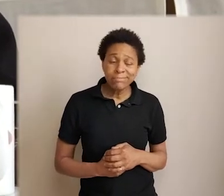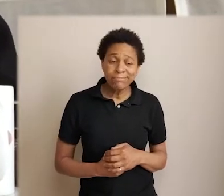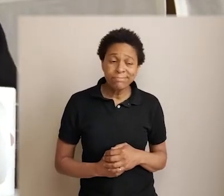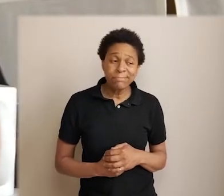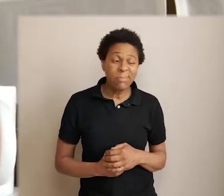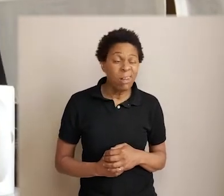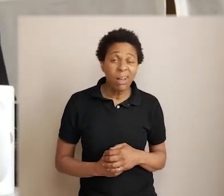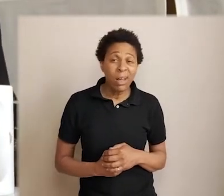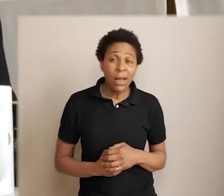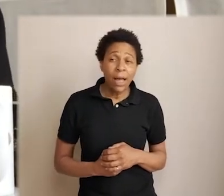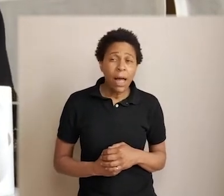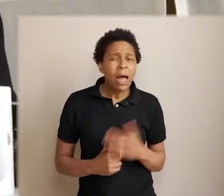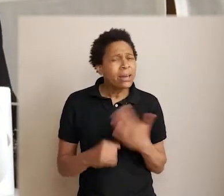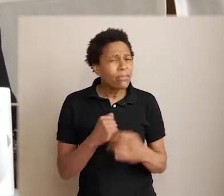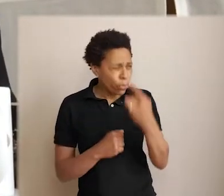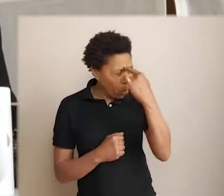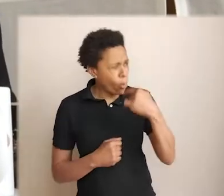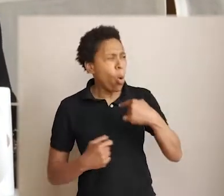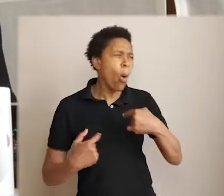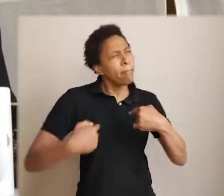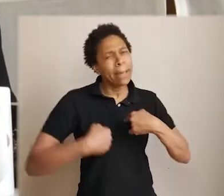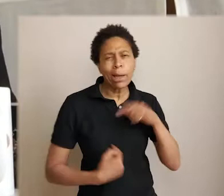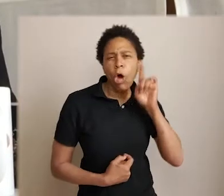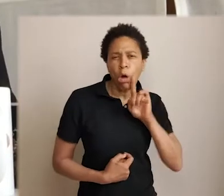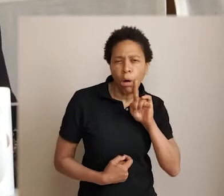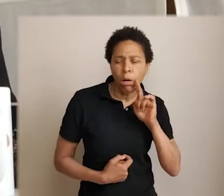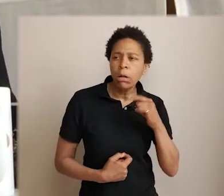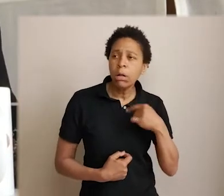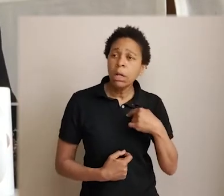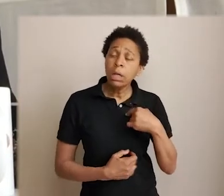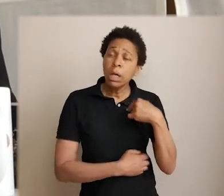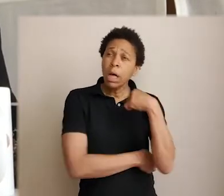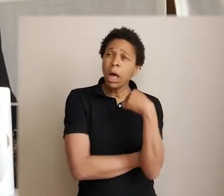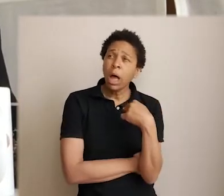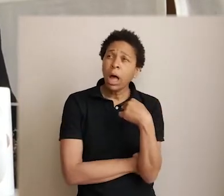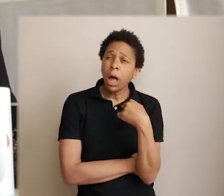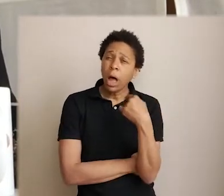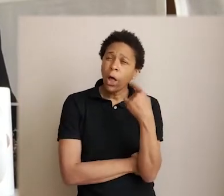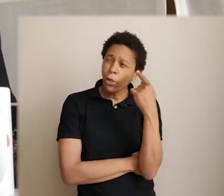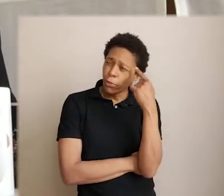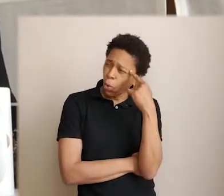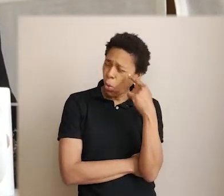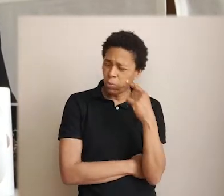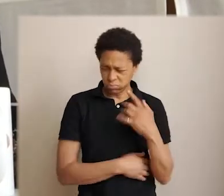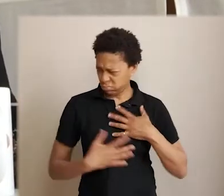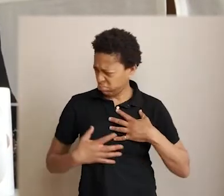didn't think I was a girl, but I thought there was something wrong with me,